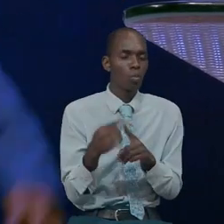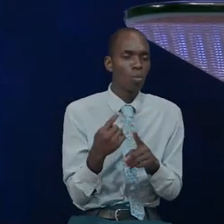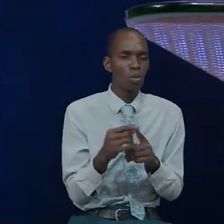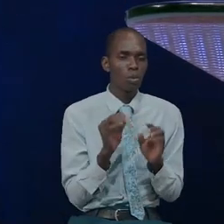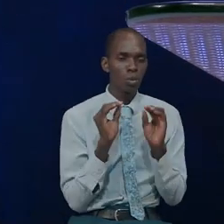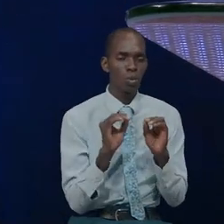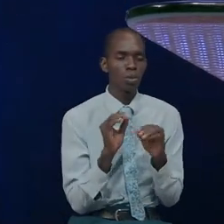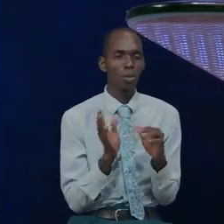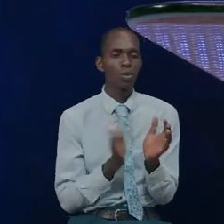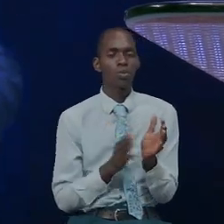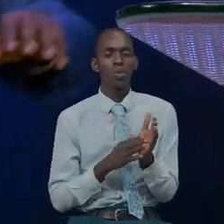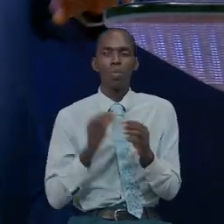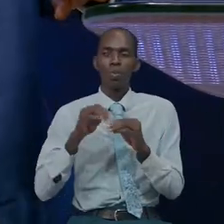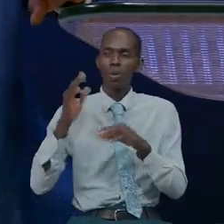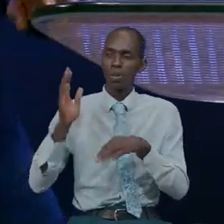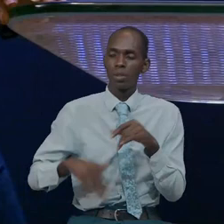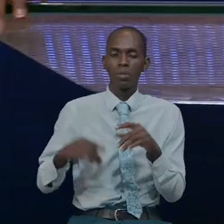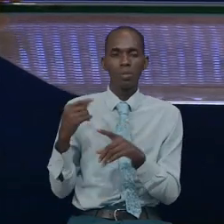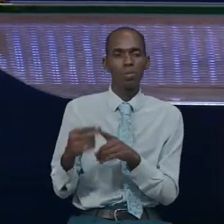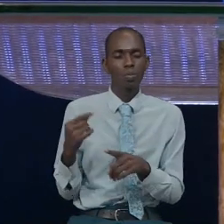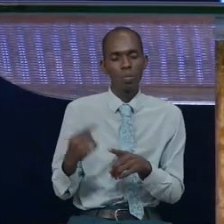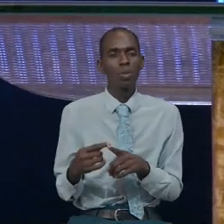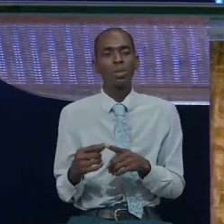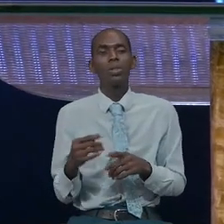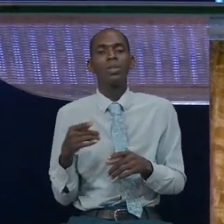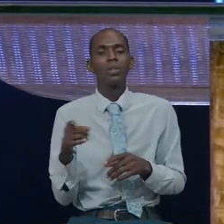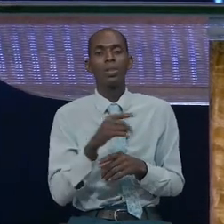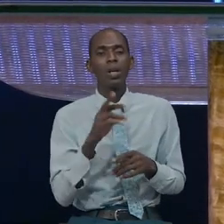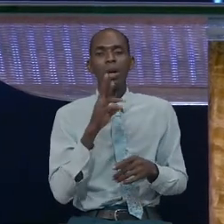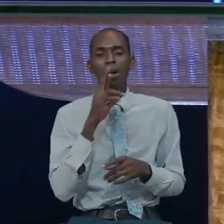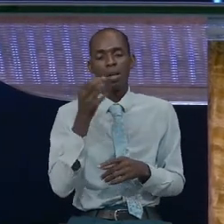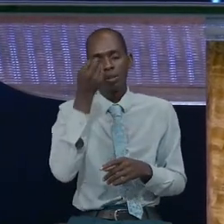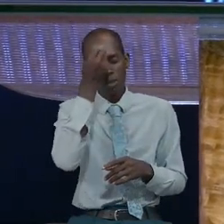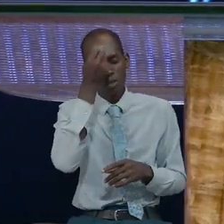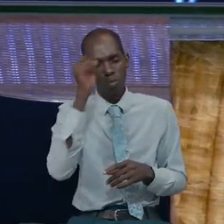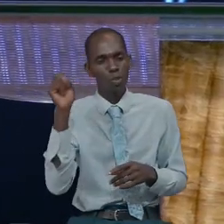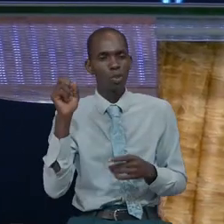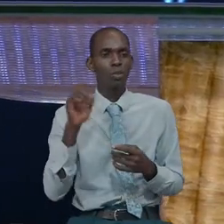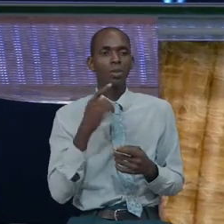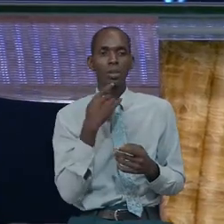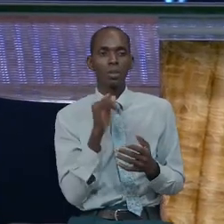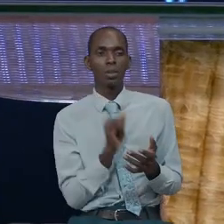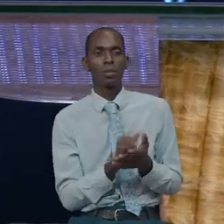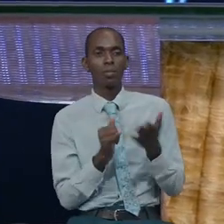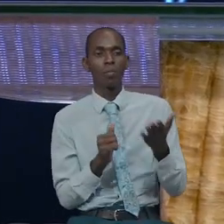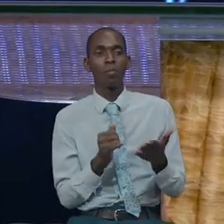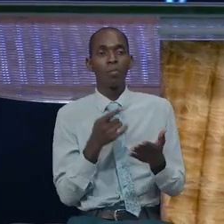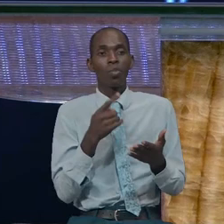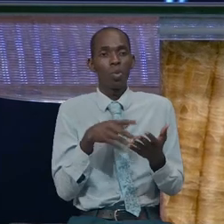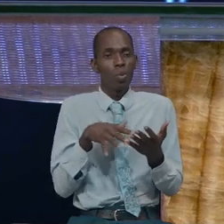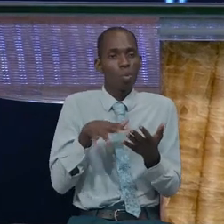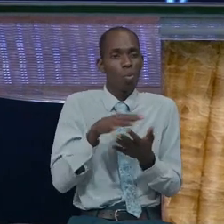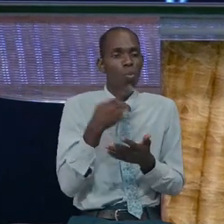reveals to them the way of life into heaven, they are disobedient unto that. It says, to those who